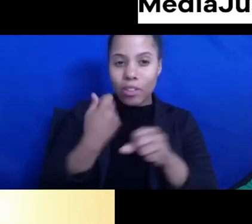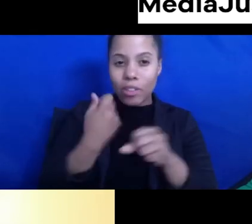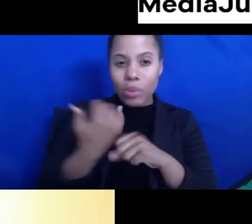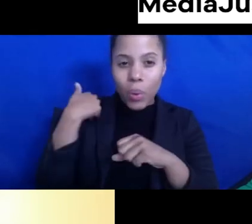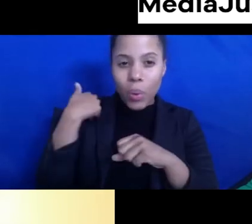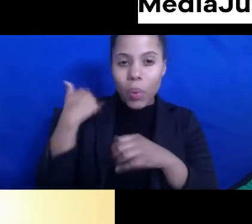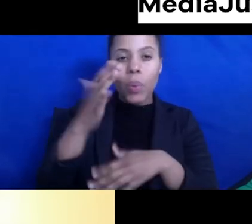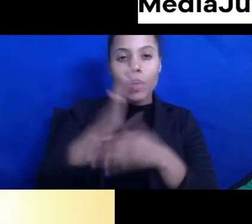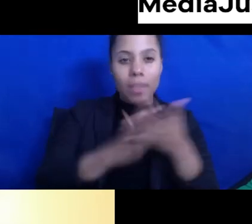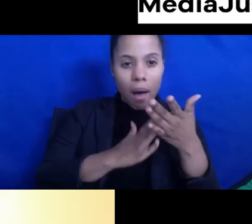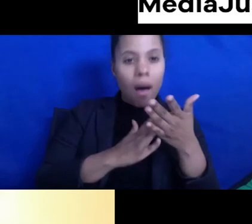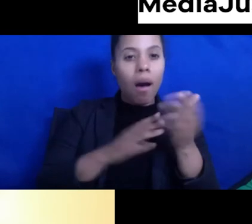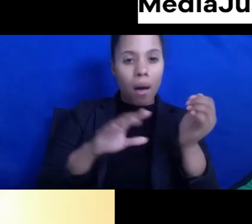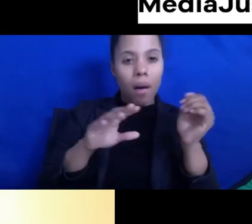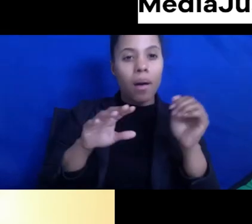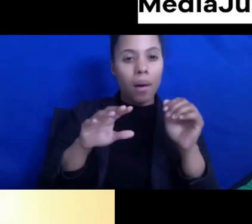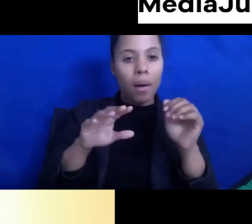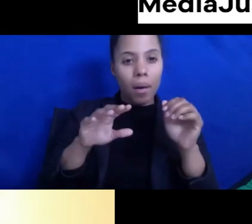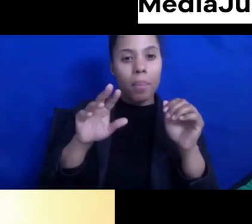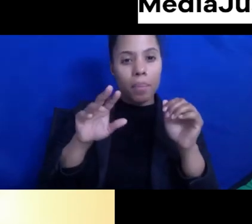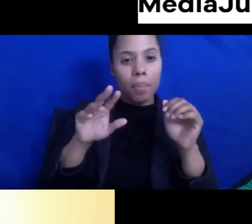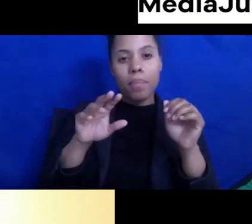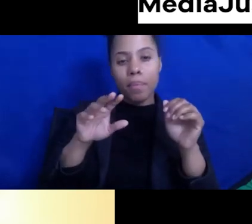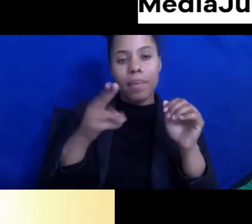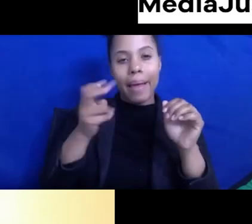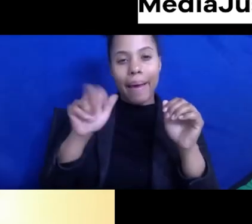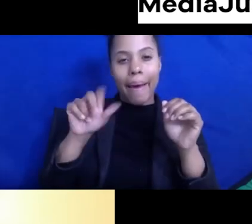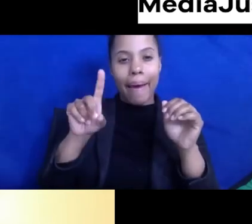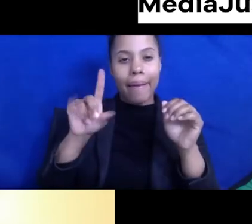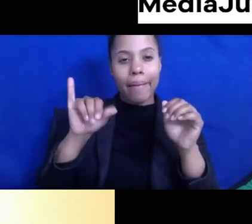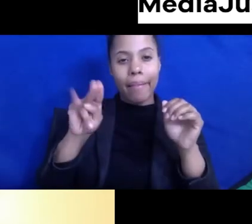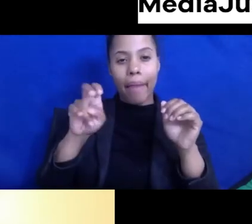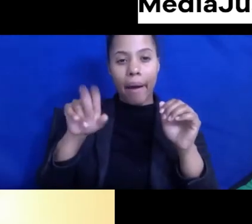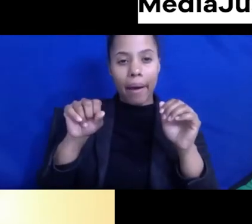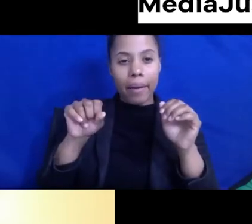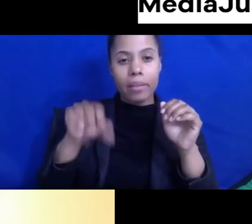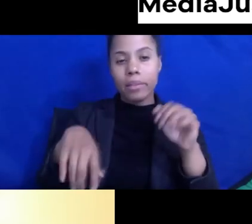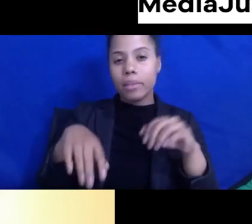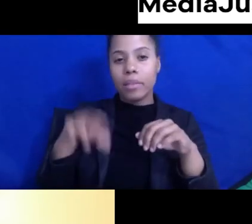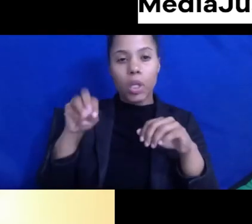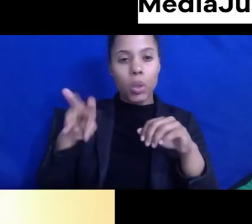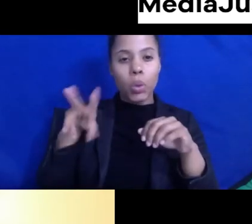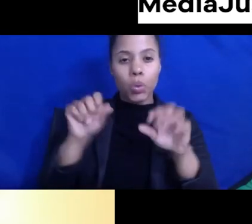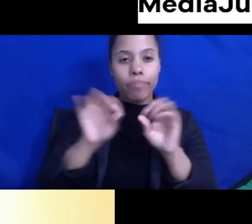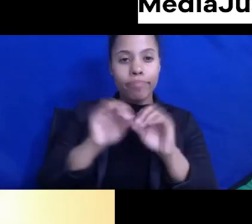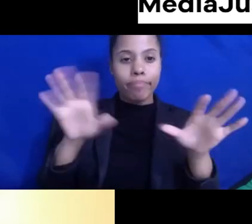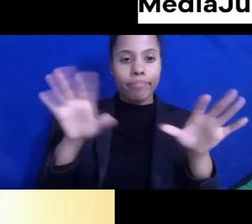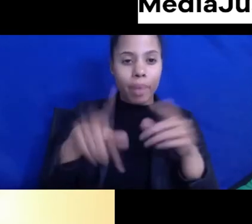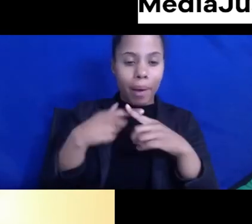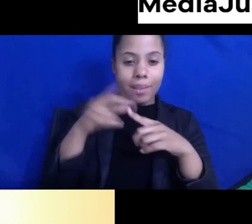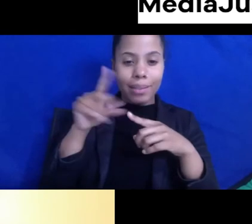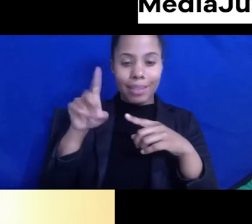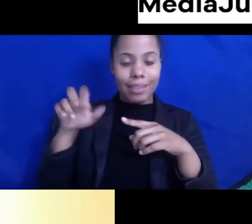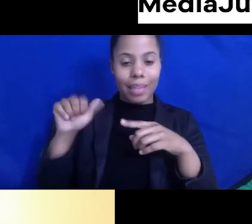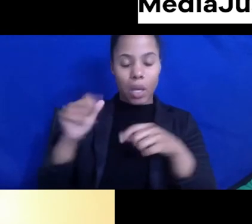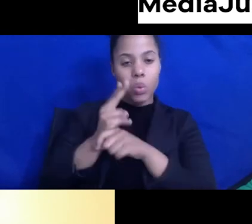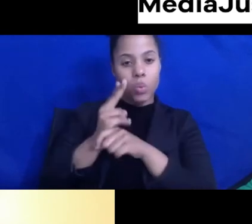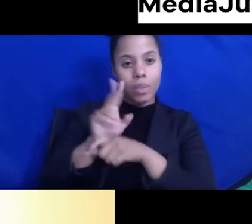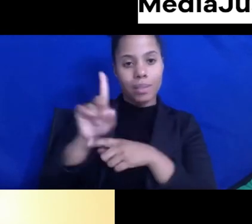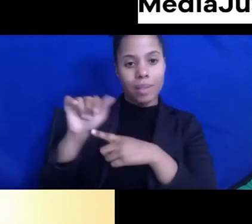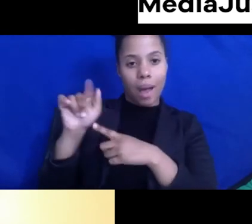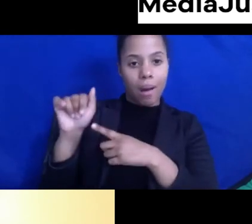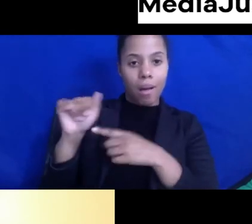about the DEA using NSA data and spying on protesters, on George